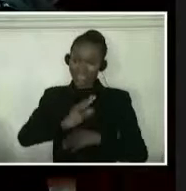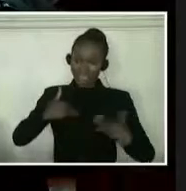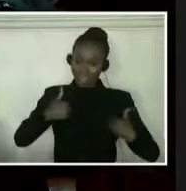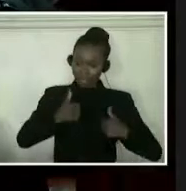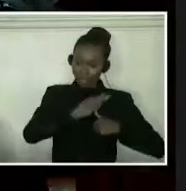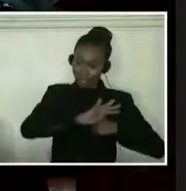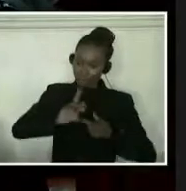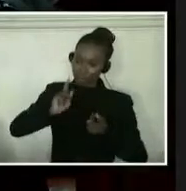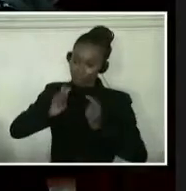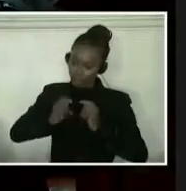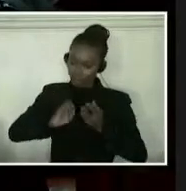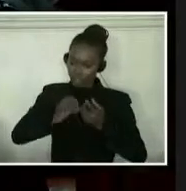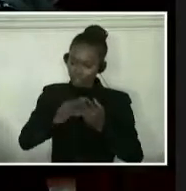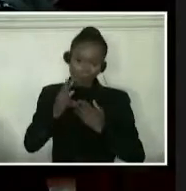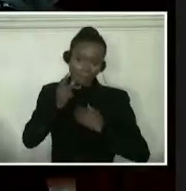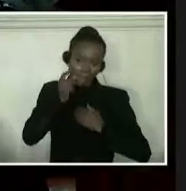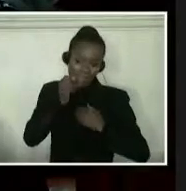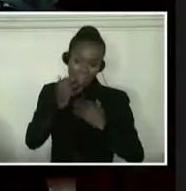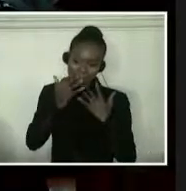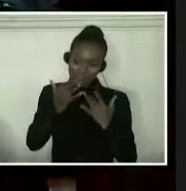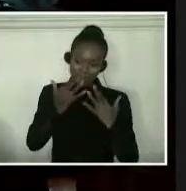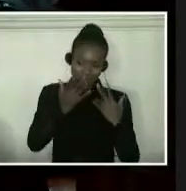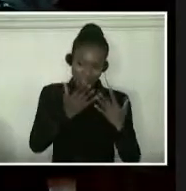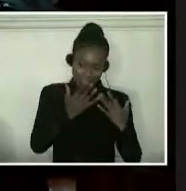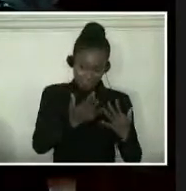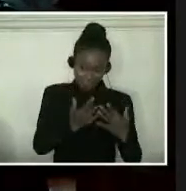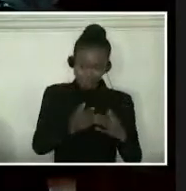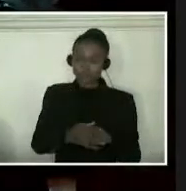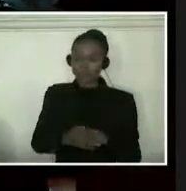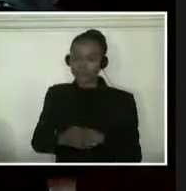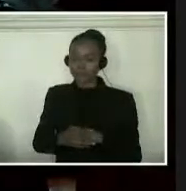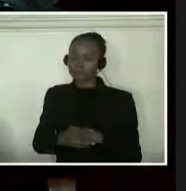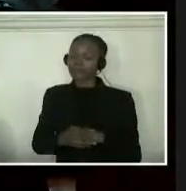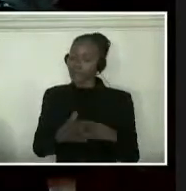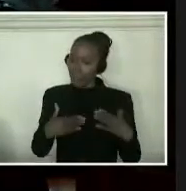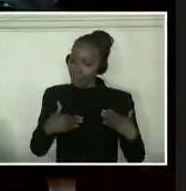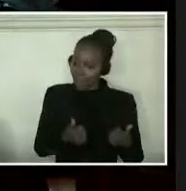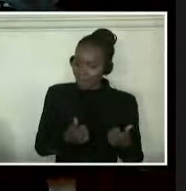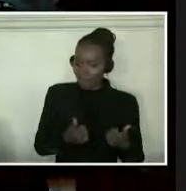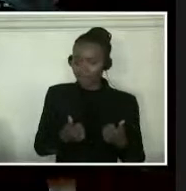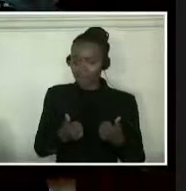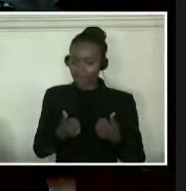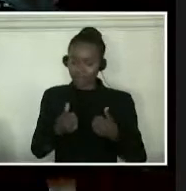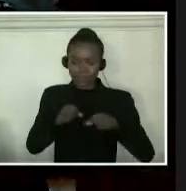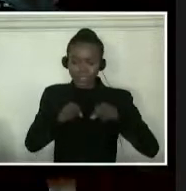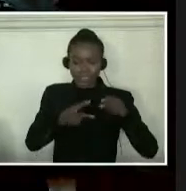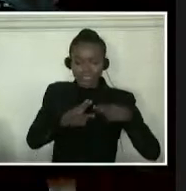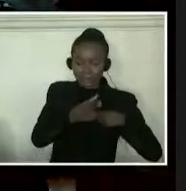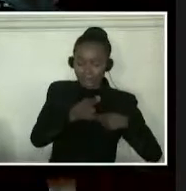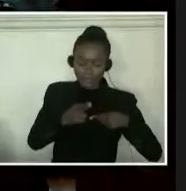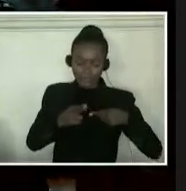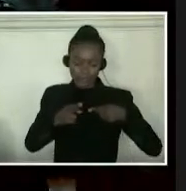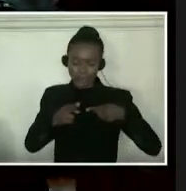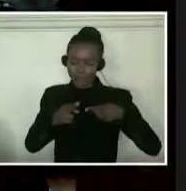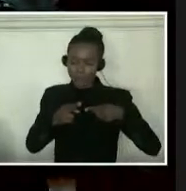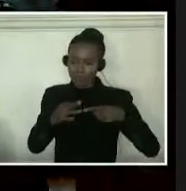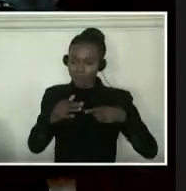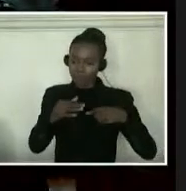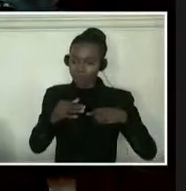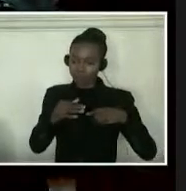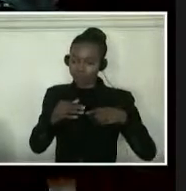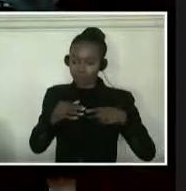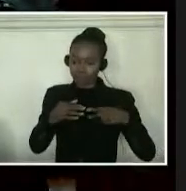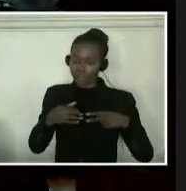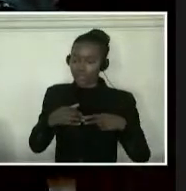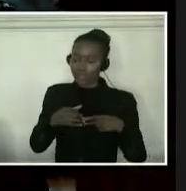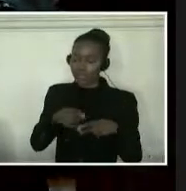number of specific healthcare needs that pertain to men including medical male circumcision prostate cancer sexual and a reproductive